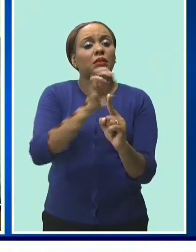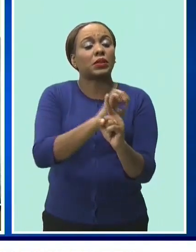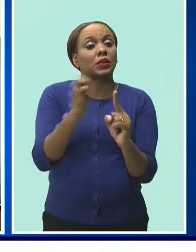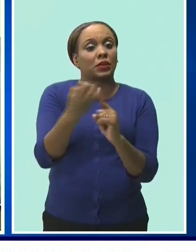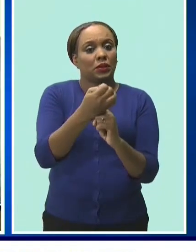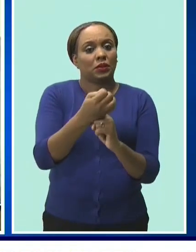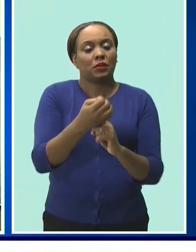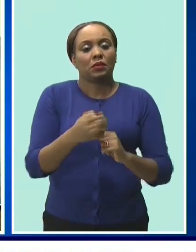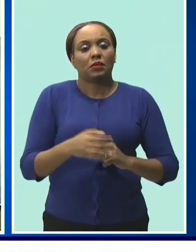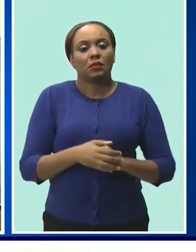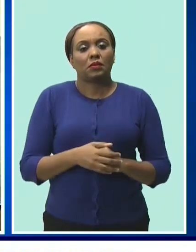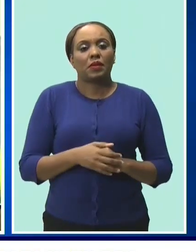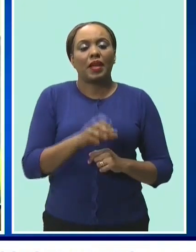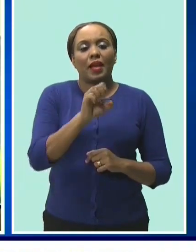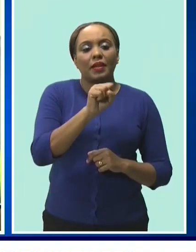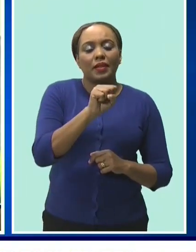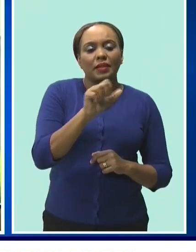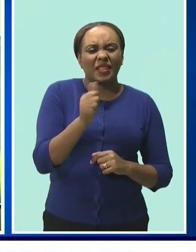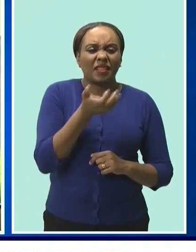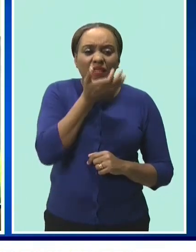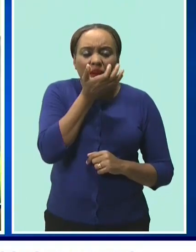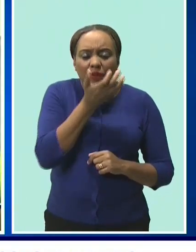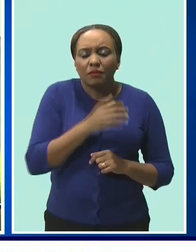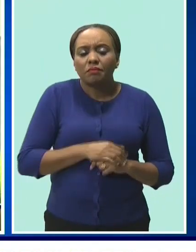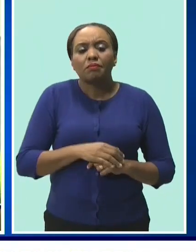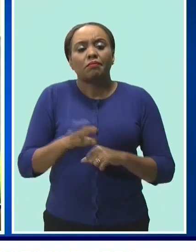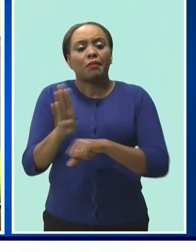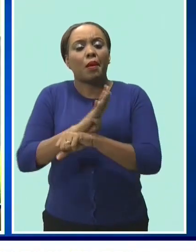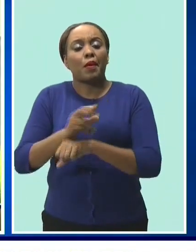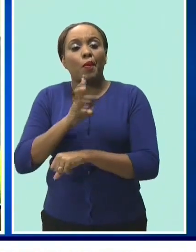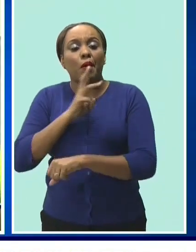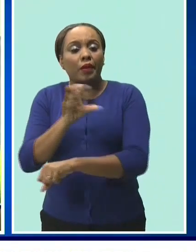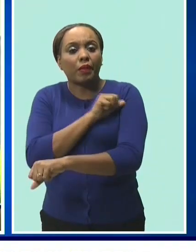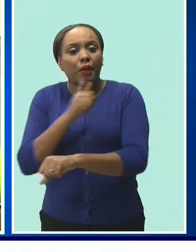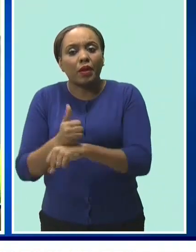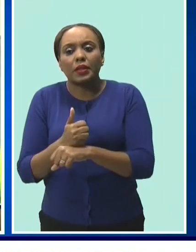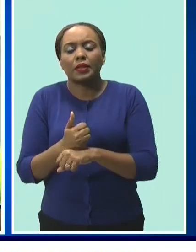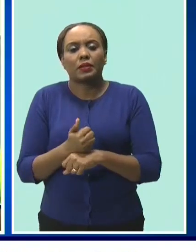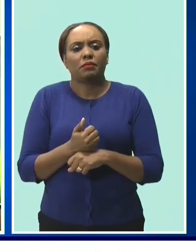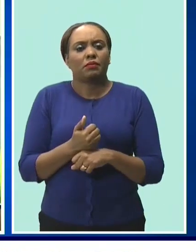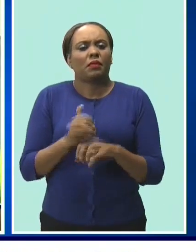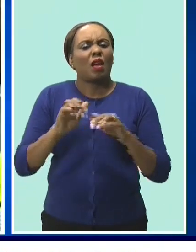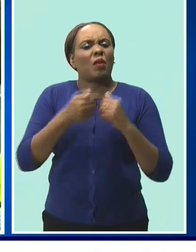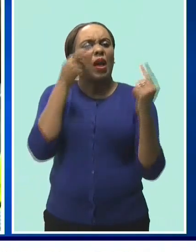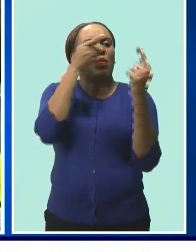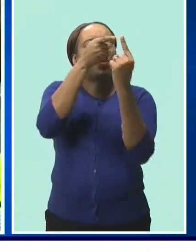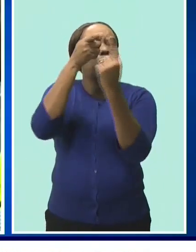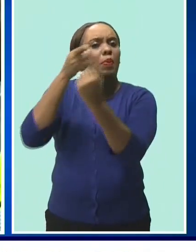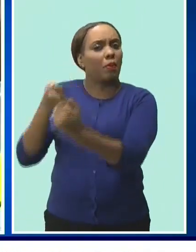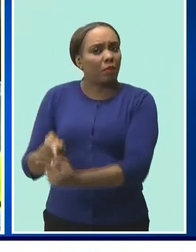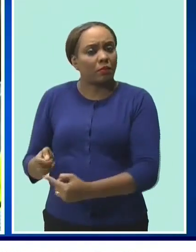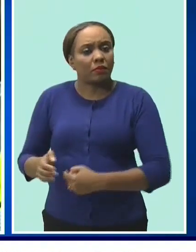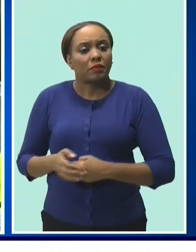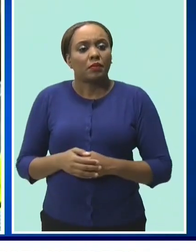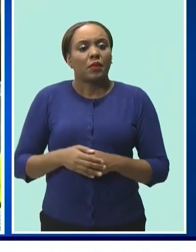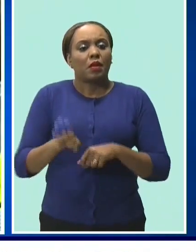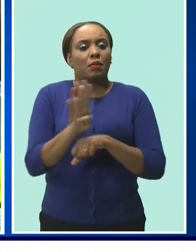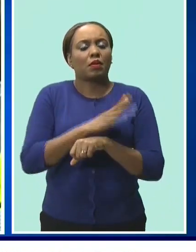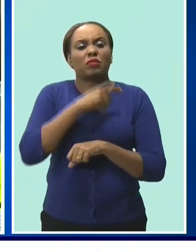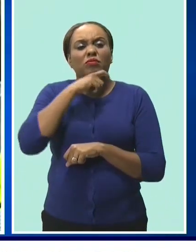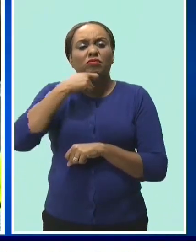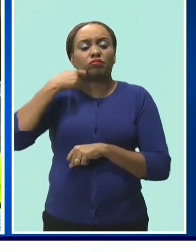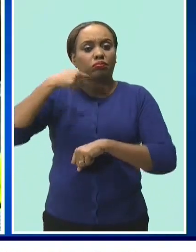Authority, the Sanitation Authority, to ensure we work together to achieve the objectives of the country. As Barbados' drought